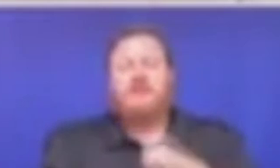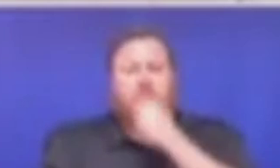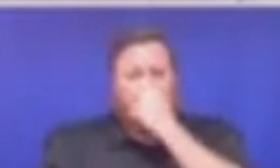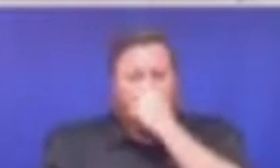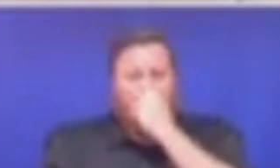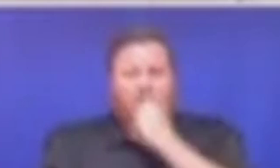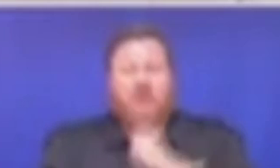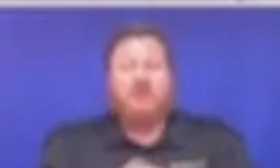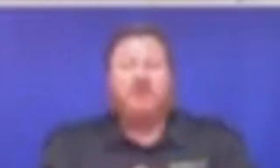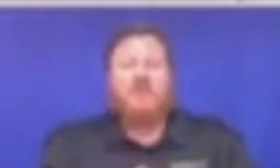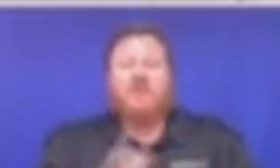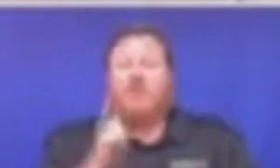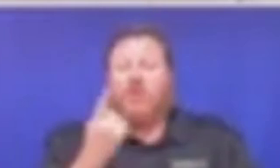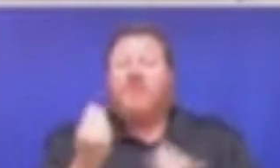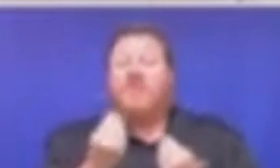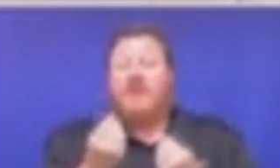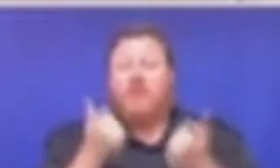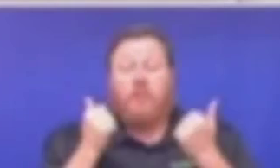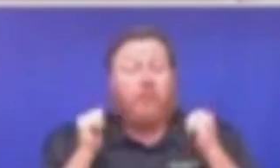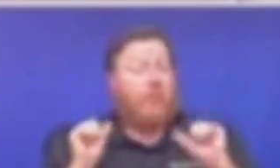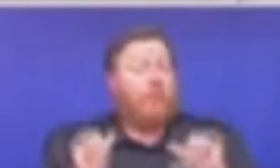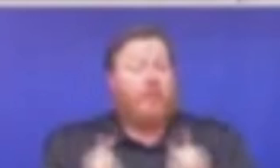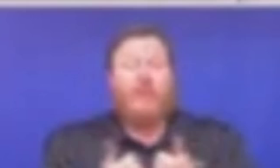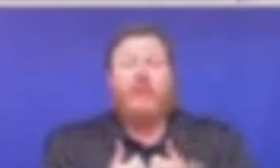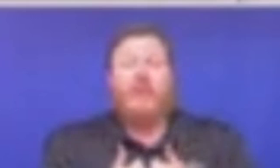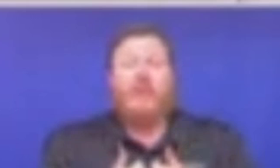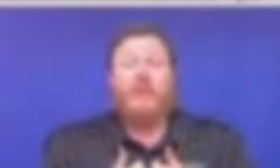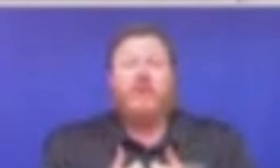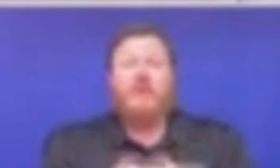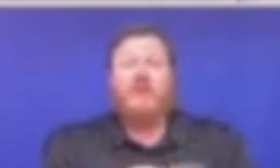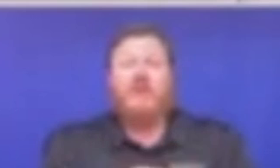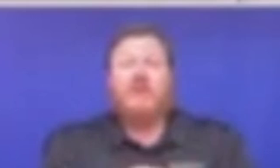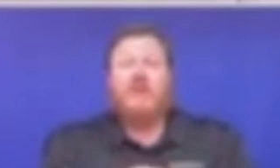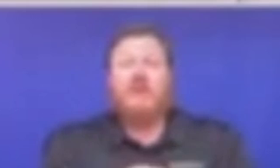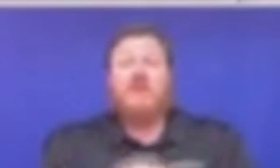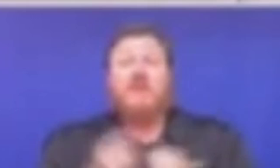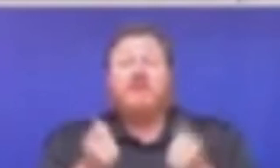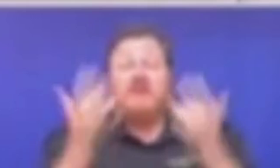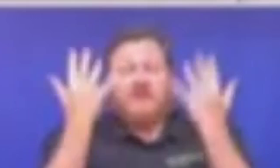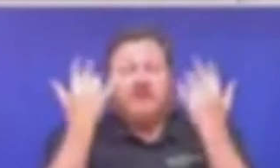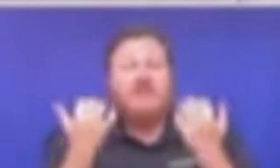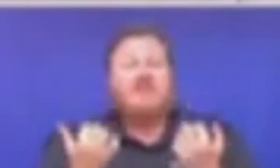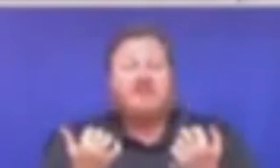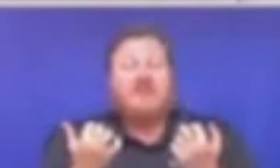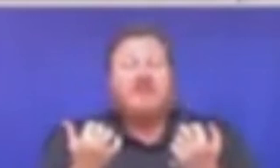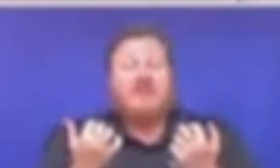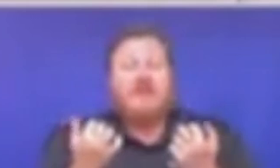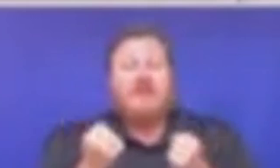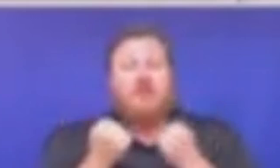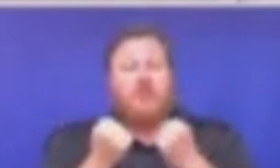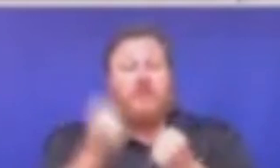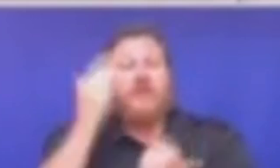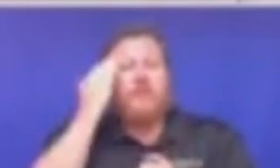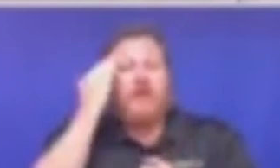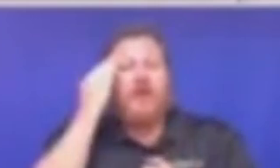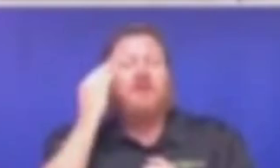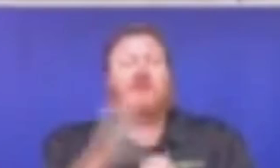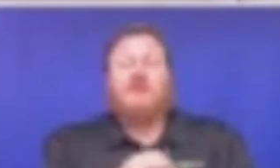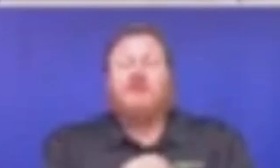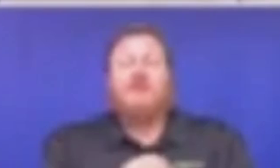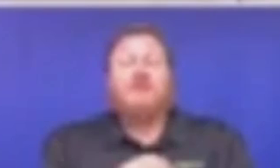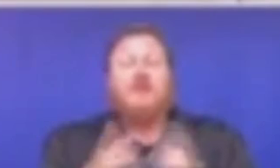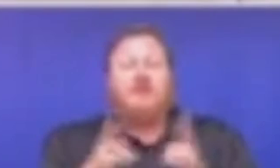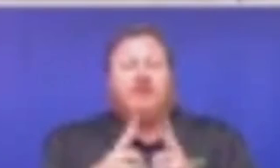that she's really good at is having a statistically driven mind. She's very good